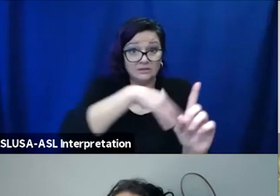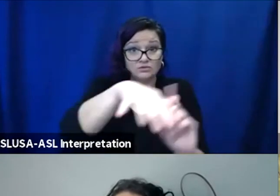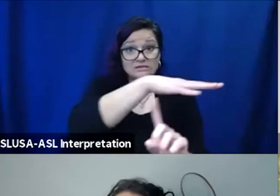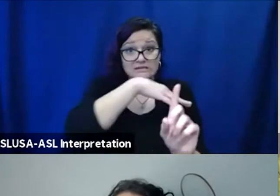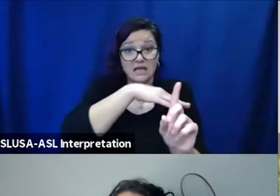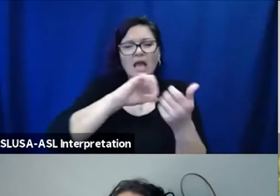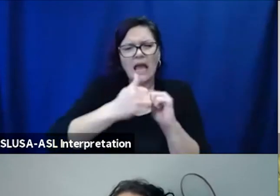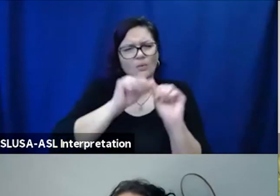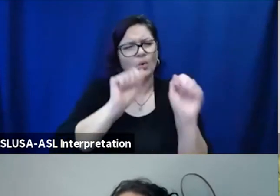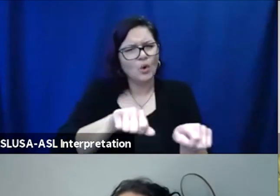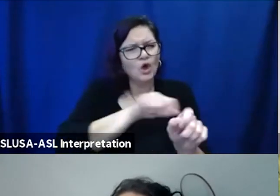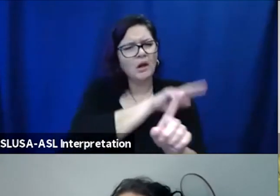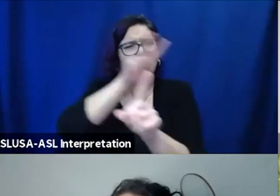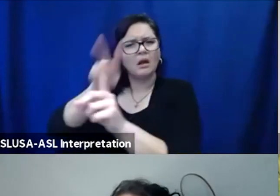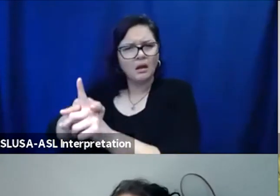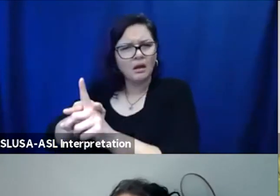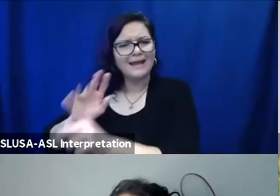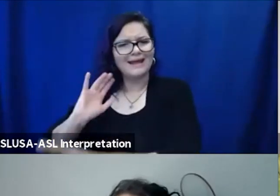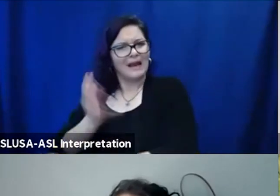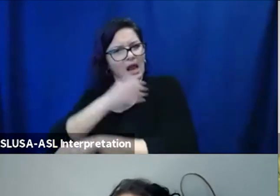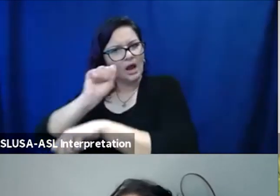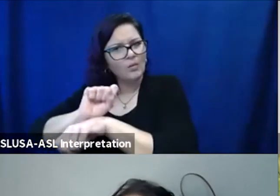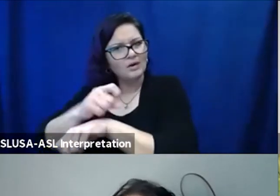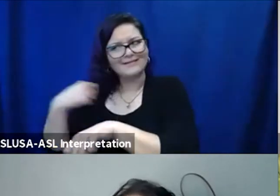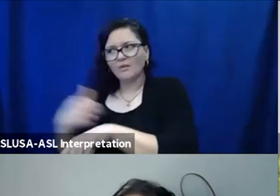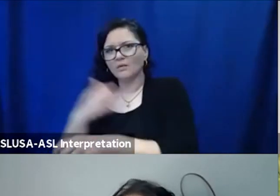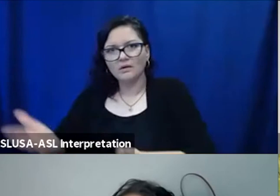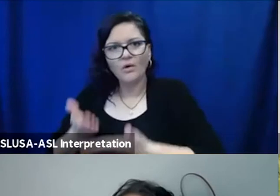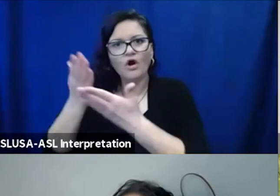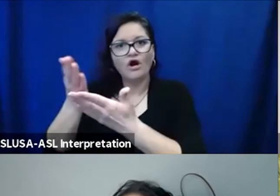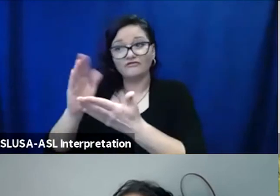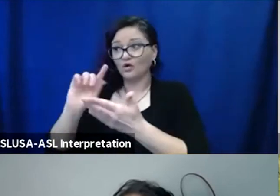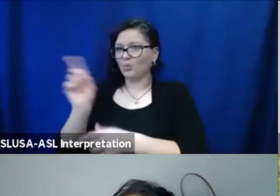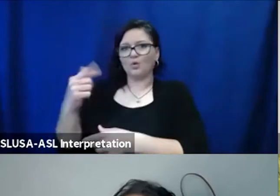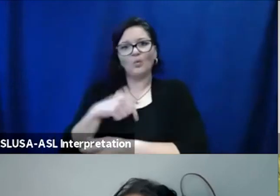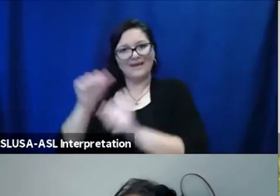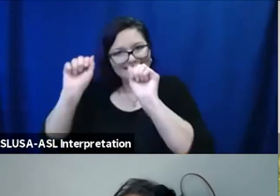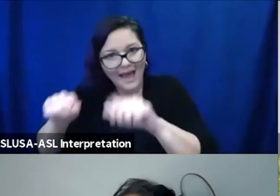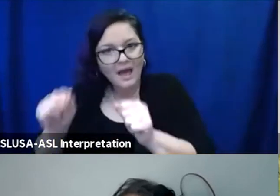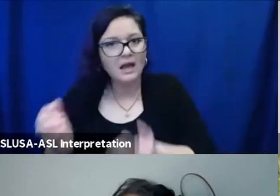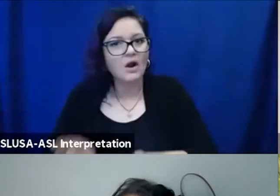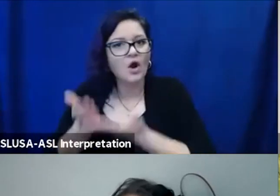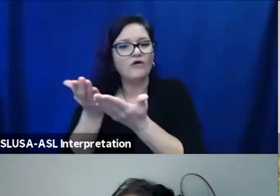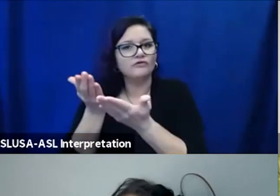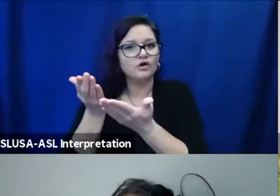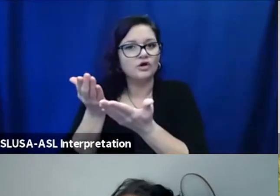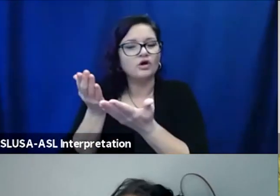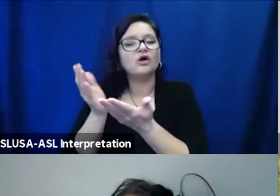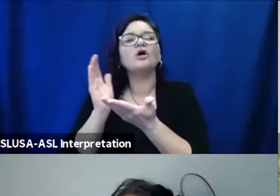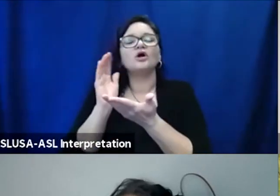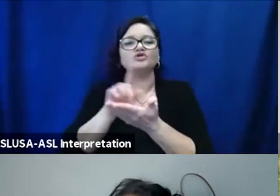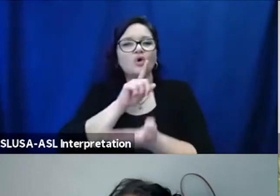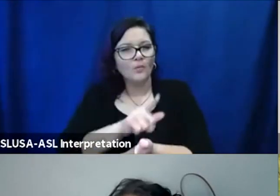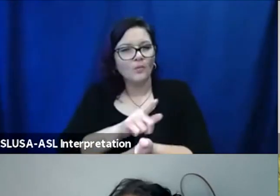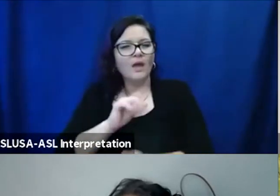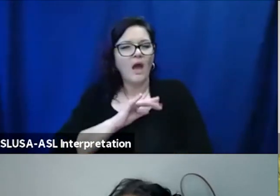can apply in the work that we're able to offer, in the spaces that we're able to offer. So there's this wonderful